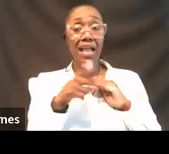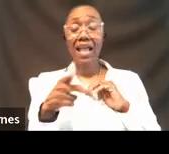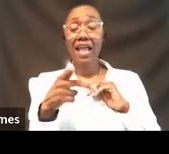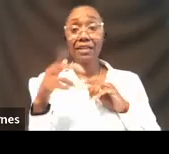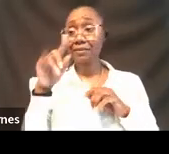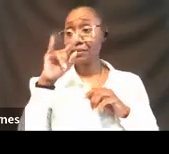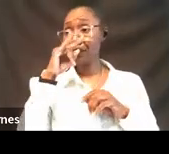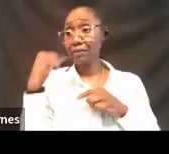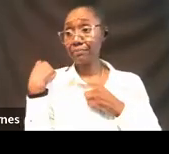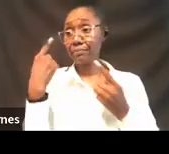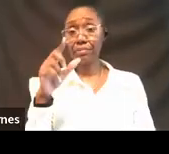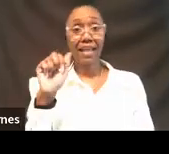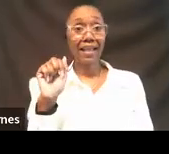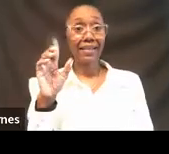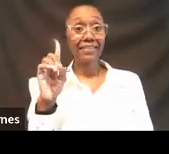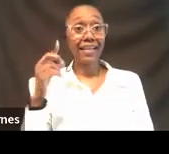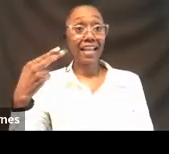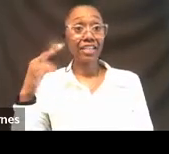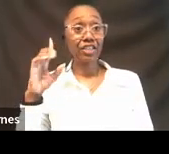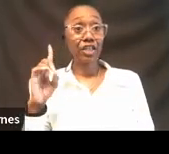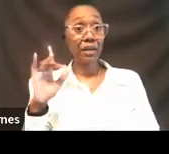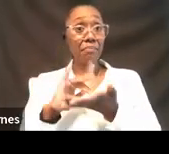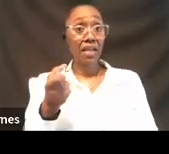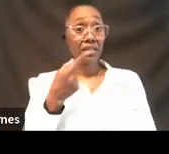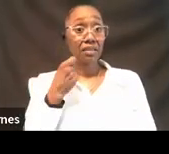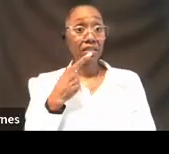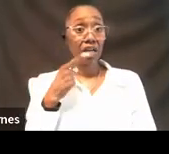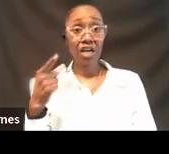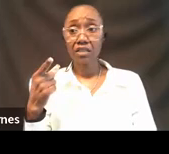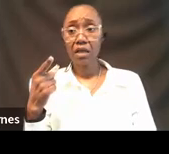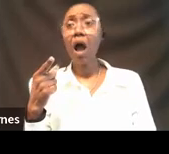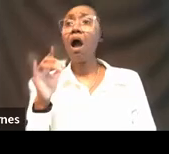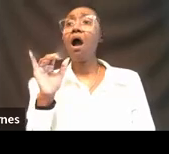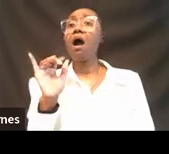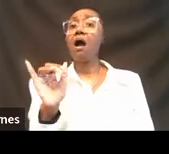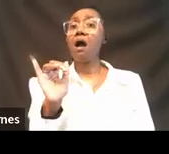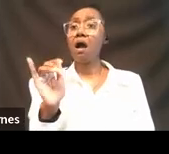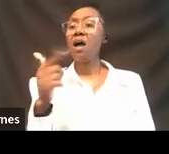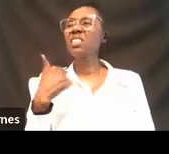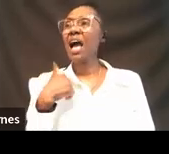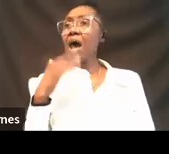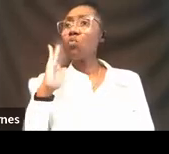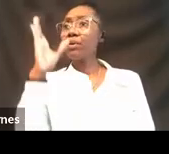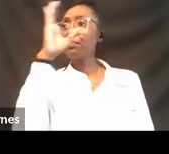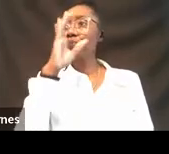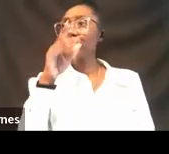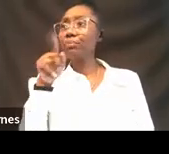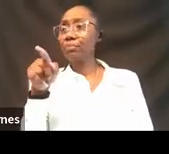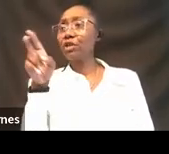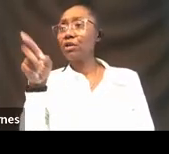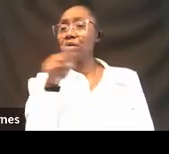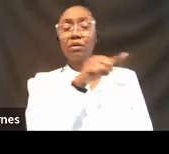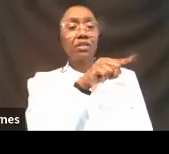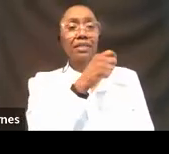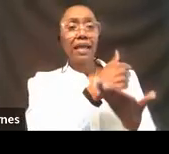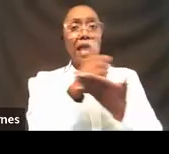because we don't have health insurance to go back to the doctor. Oh, let me get you connected up with someone in hospital patient care services to help